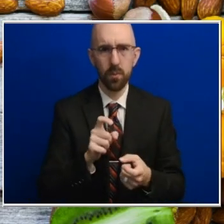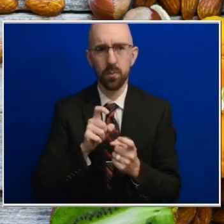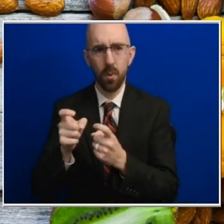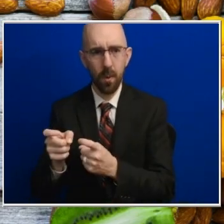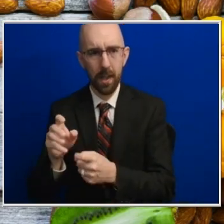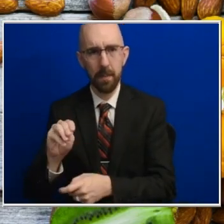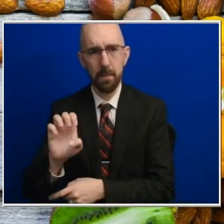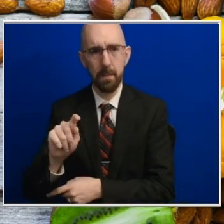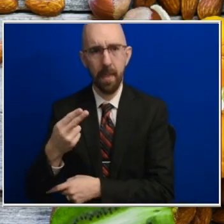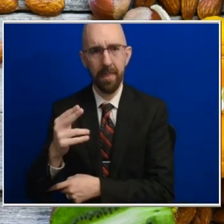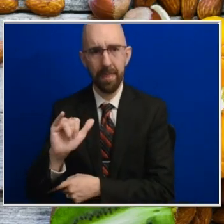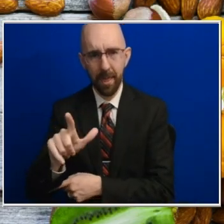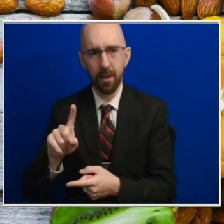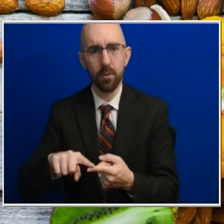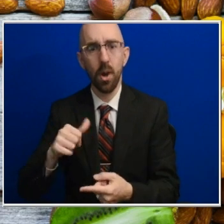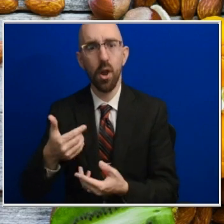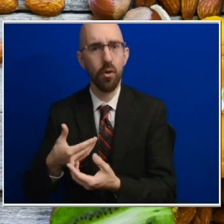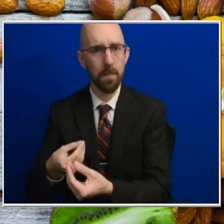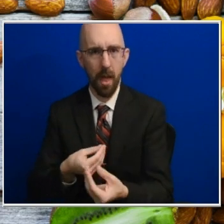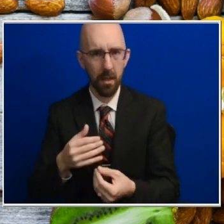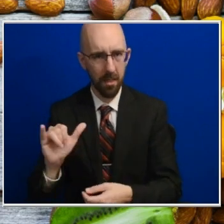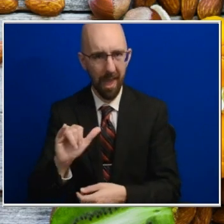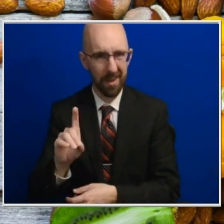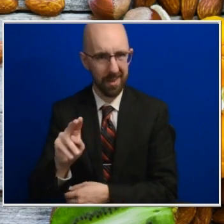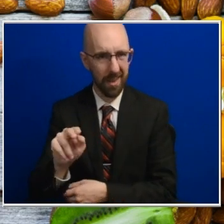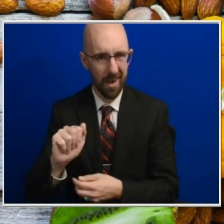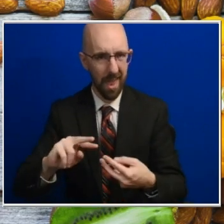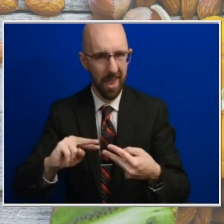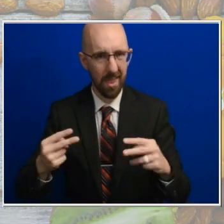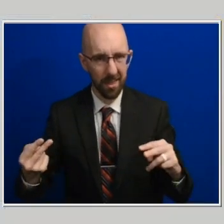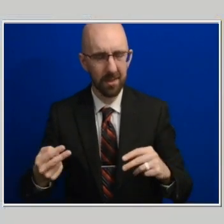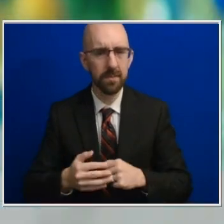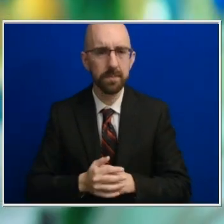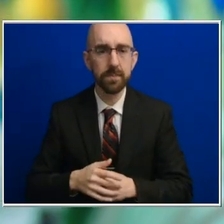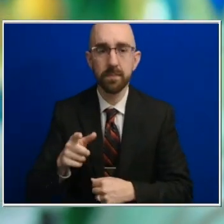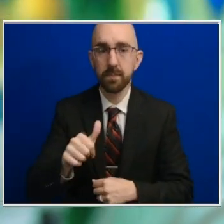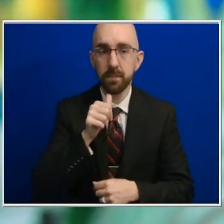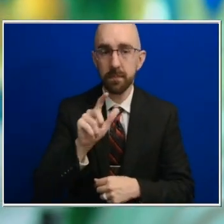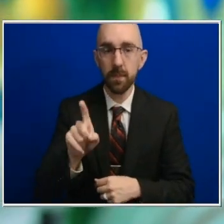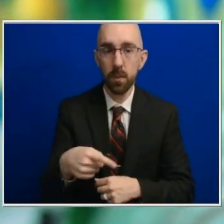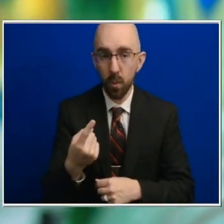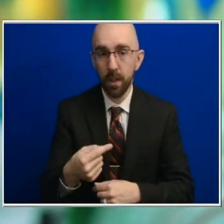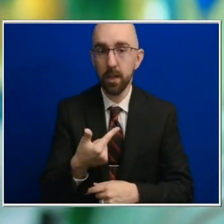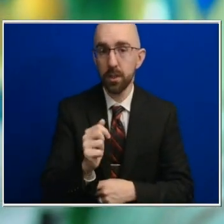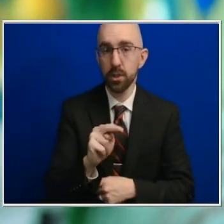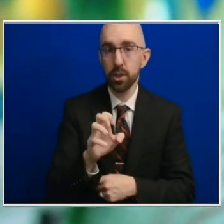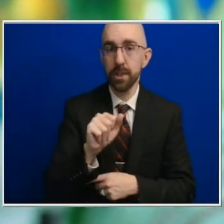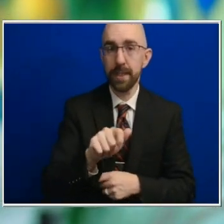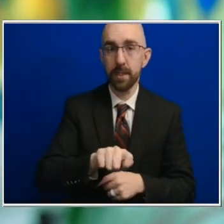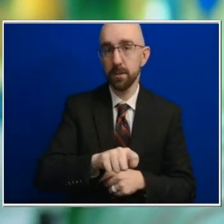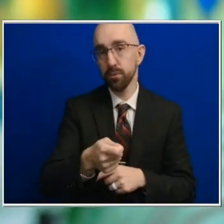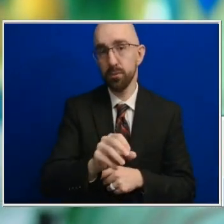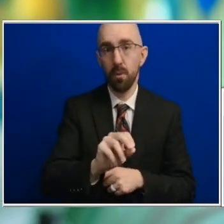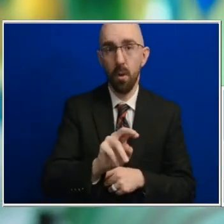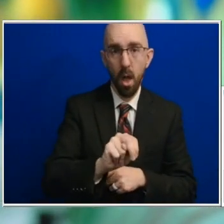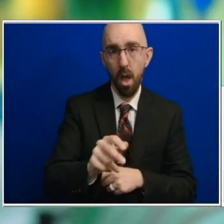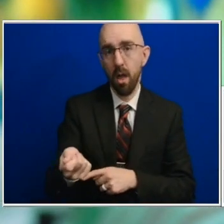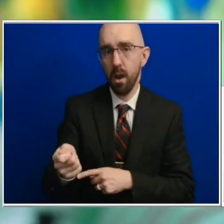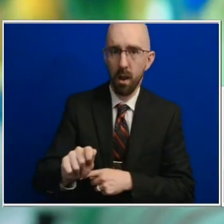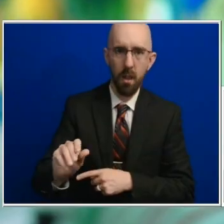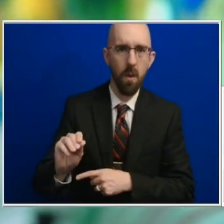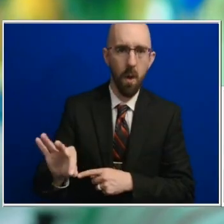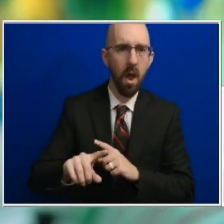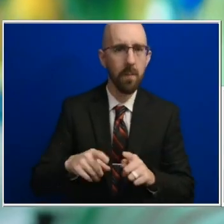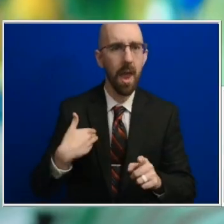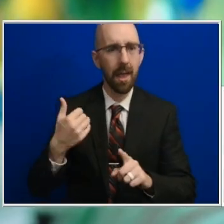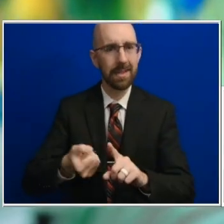molecule, like your DNA. Okay. Methylation not only turns our genes on and off, but it has far-reaching impacts for,